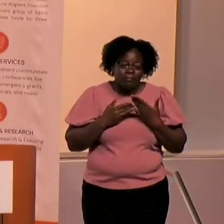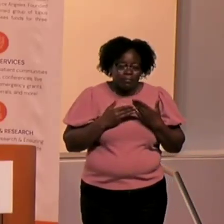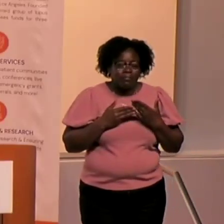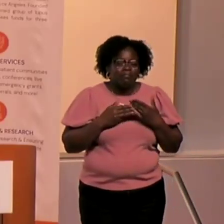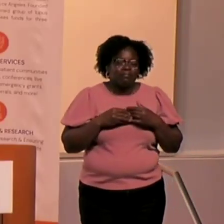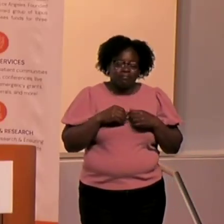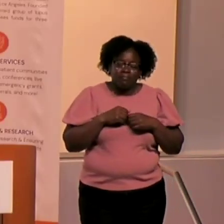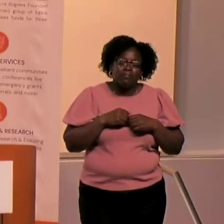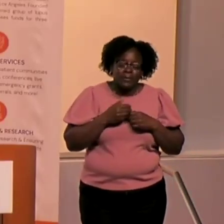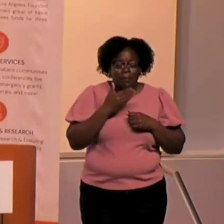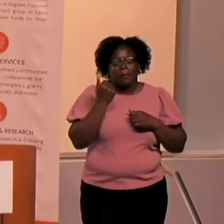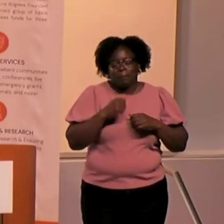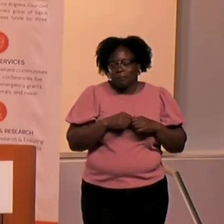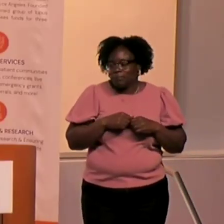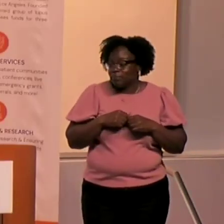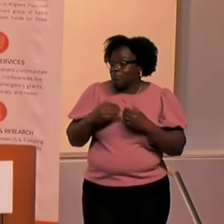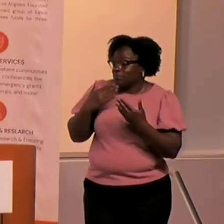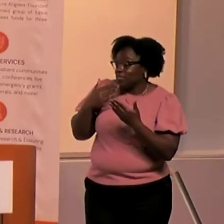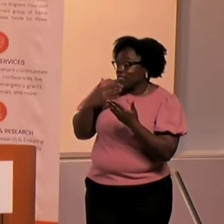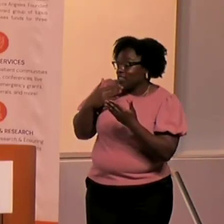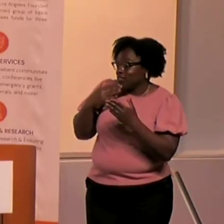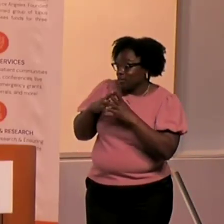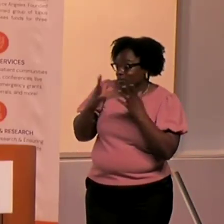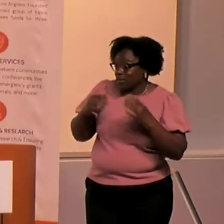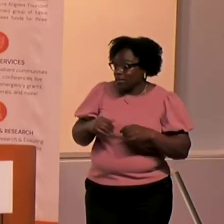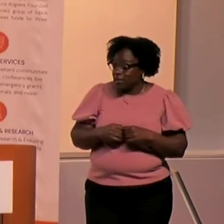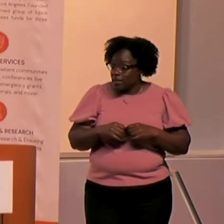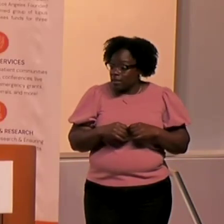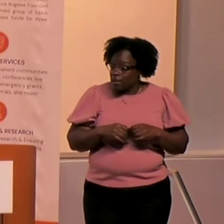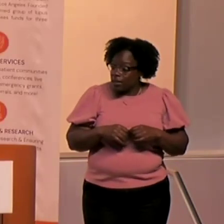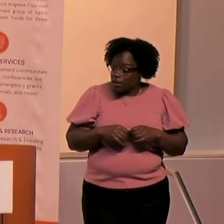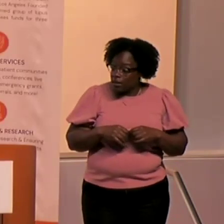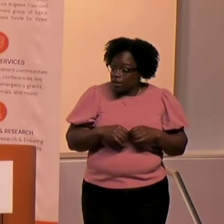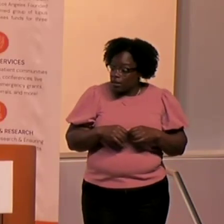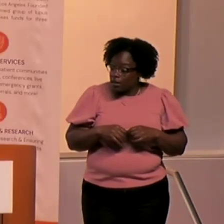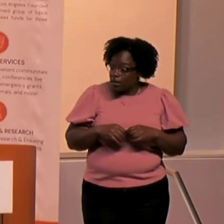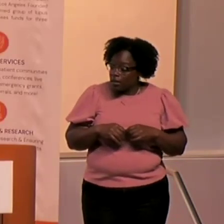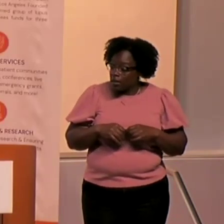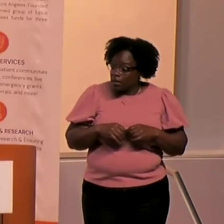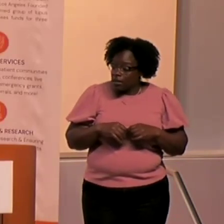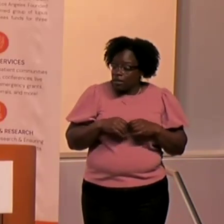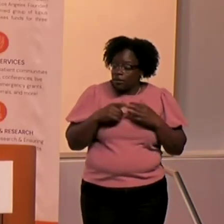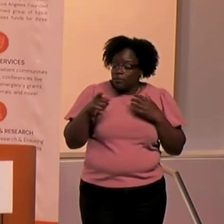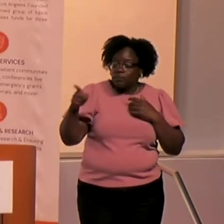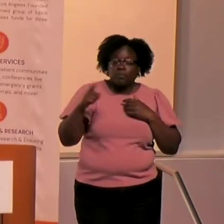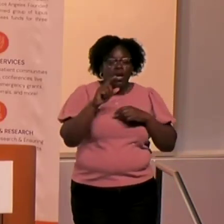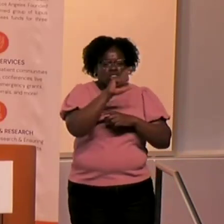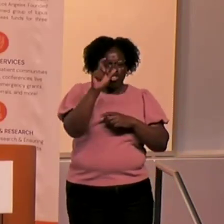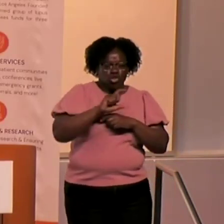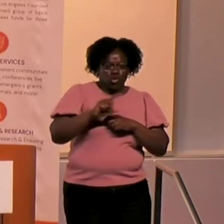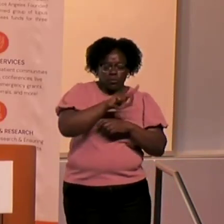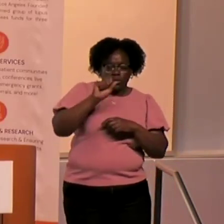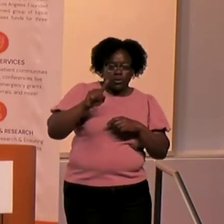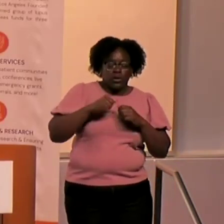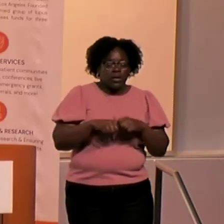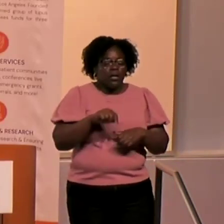staying in would be recommended. Ladies, we have a question from a live stream.